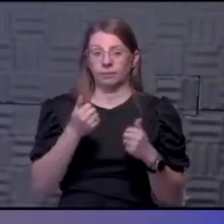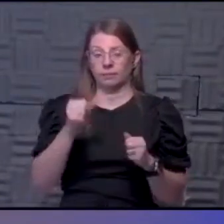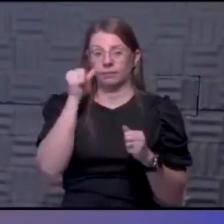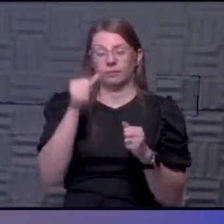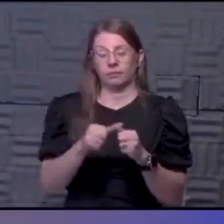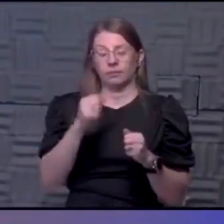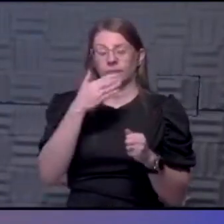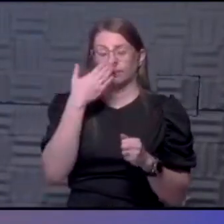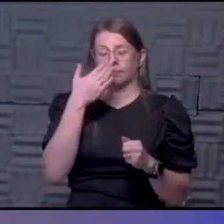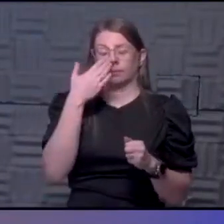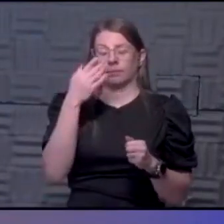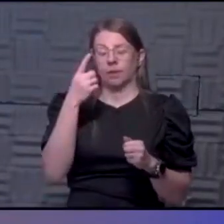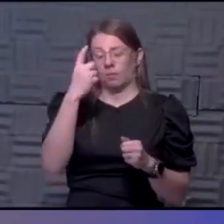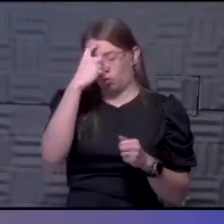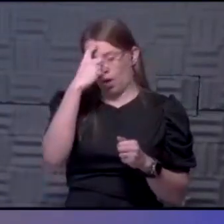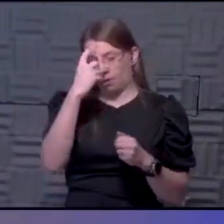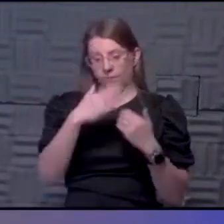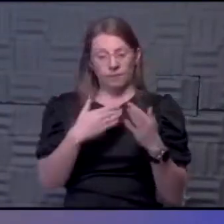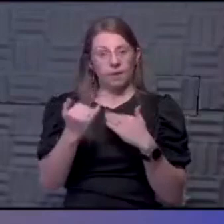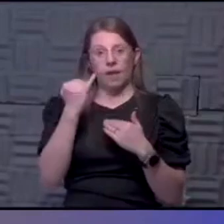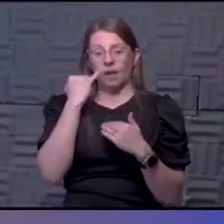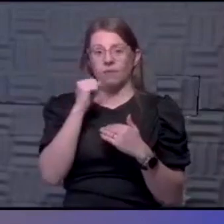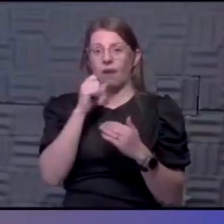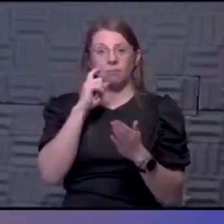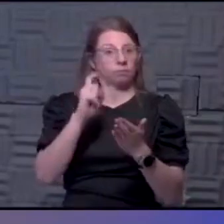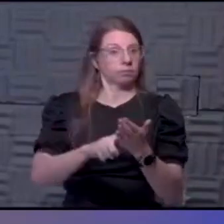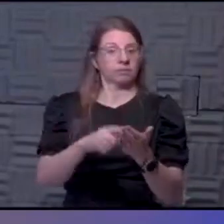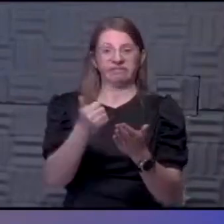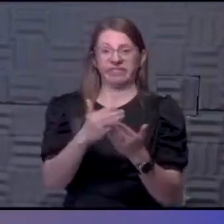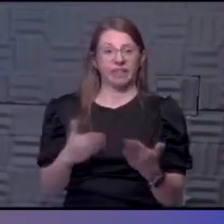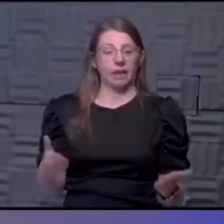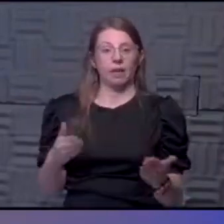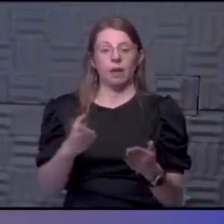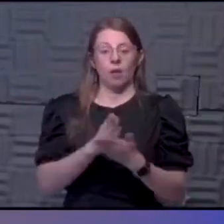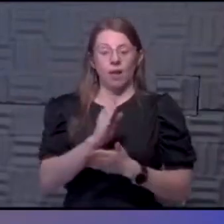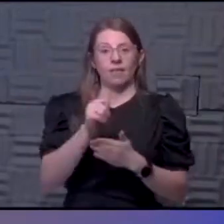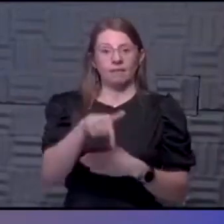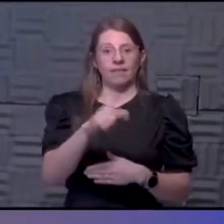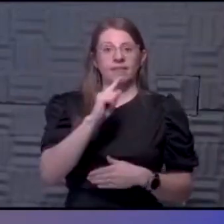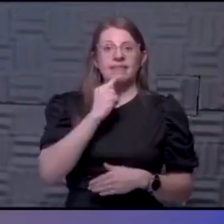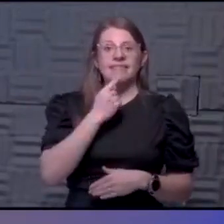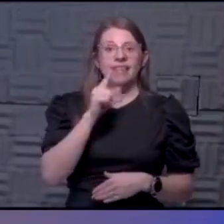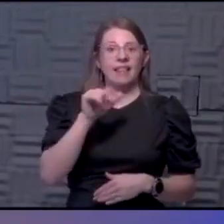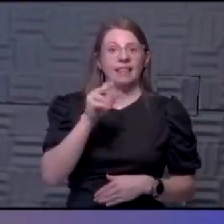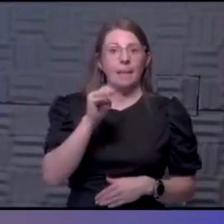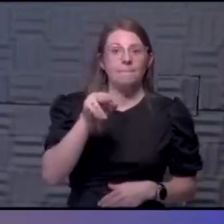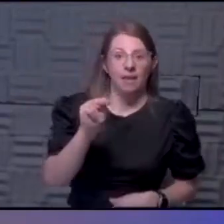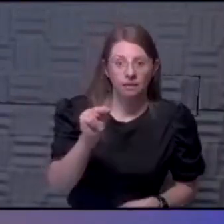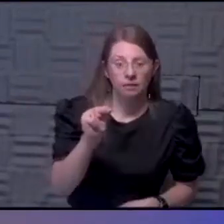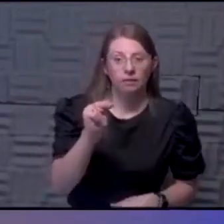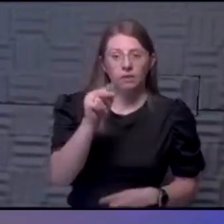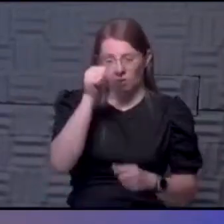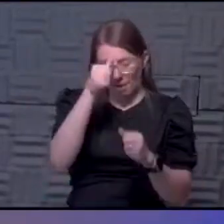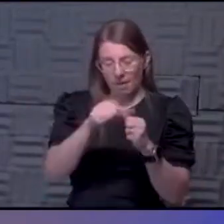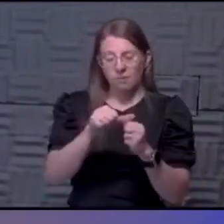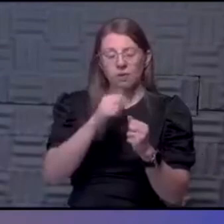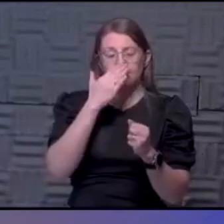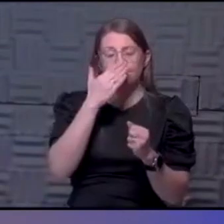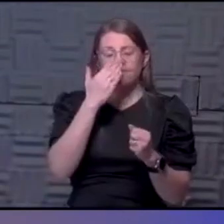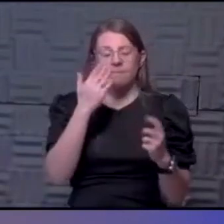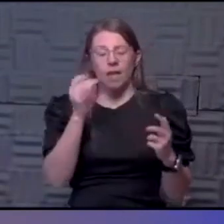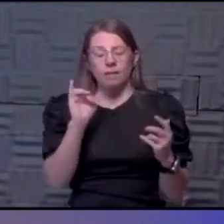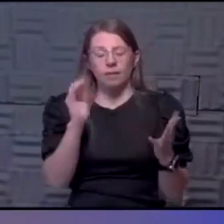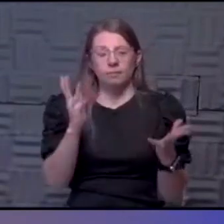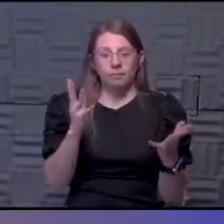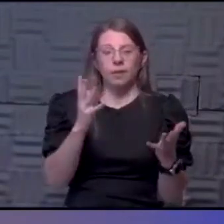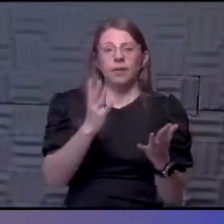you're smelling it. All right, brain, even if you don't perceive anything, you would say, all right, this one's lemon. Get ready for it, brain. Remember what lemon smells like. And